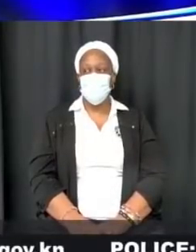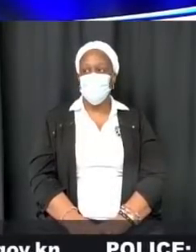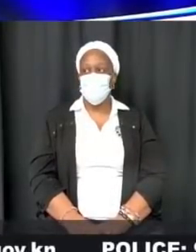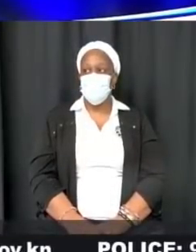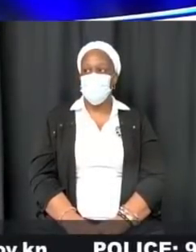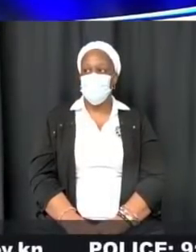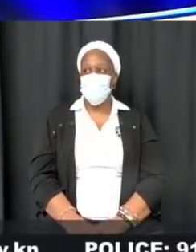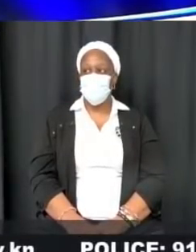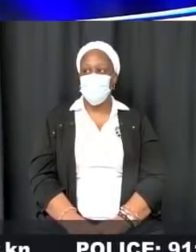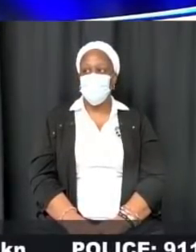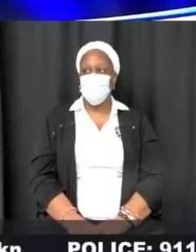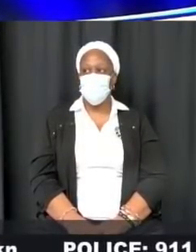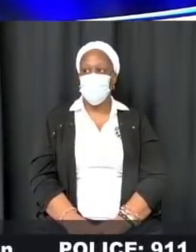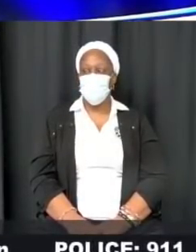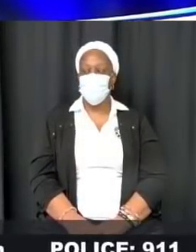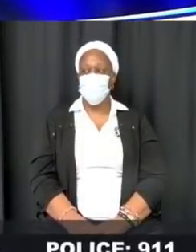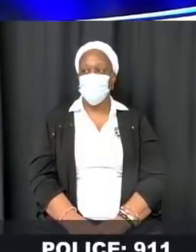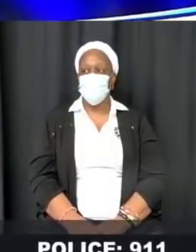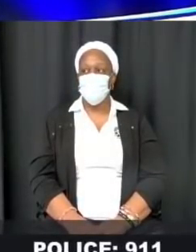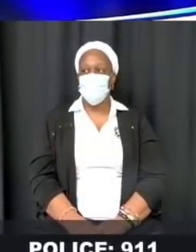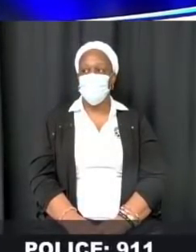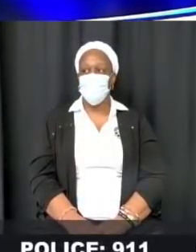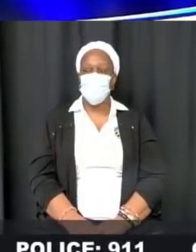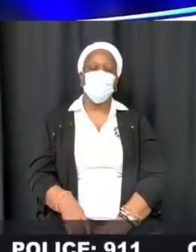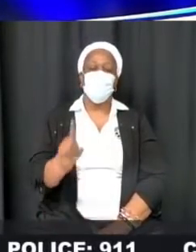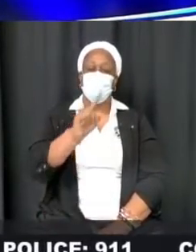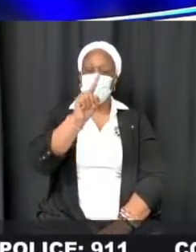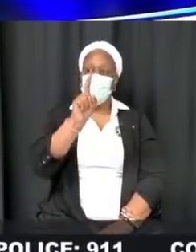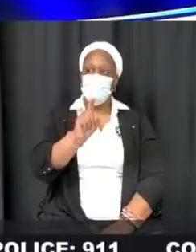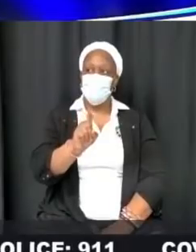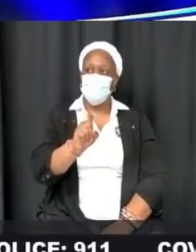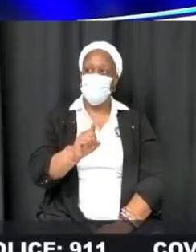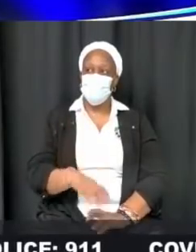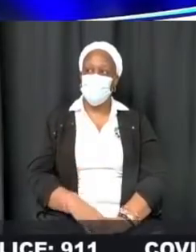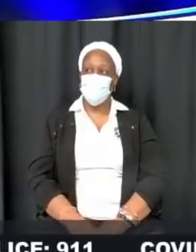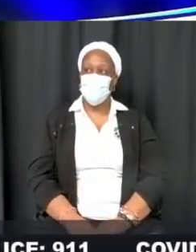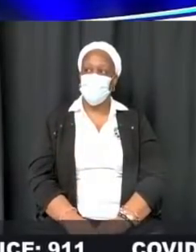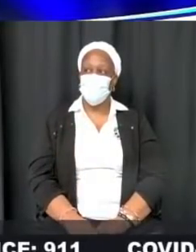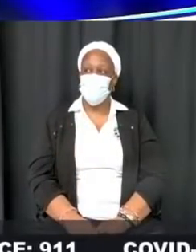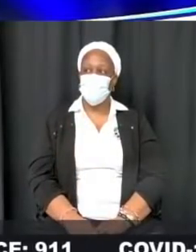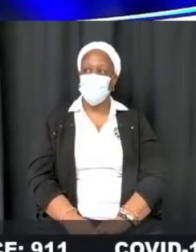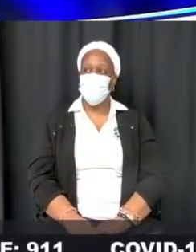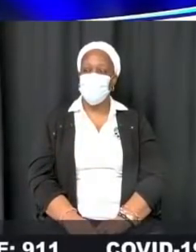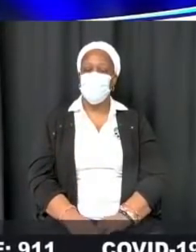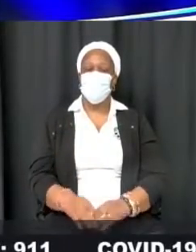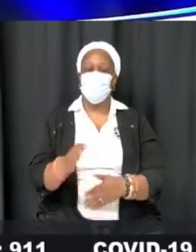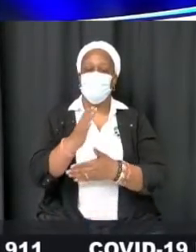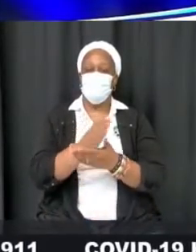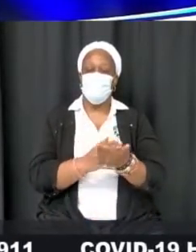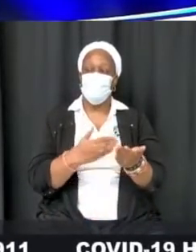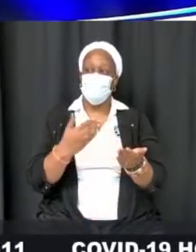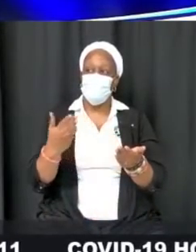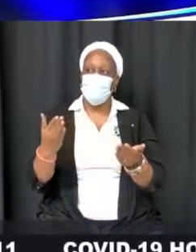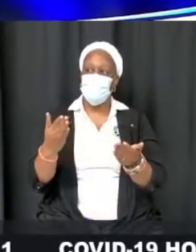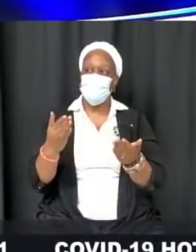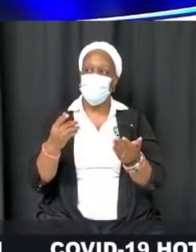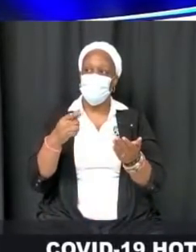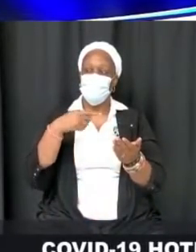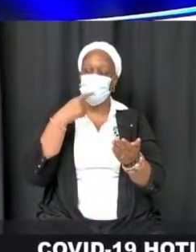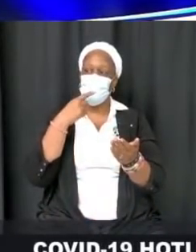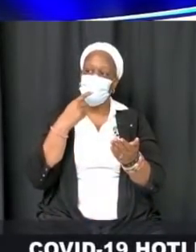This question is from SKN Newsline. A situation was explained to